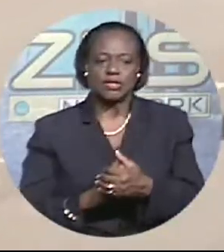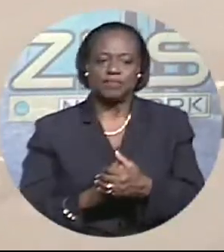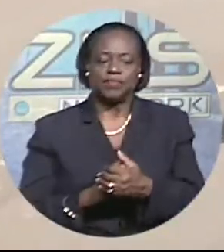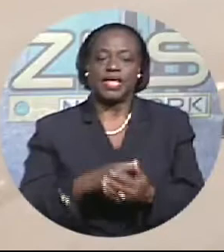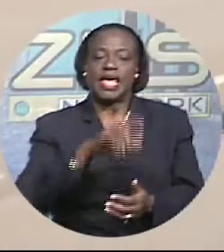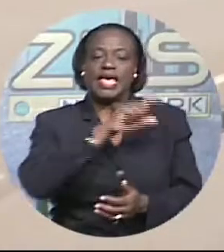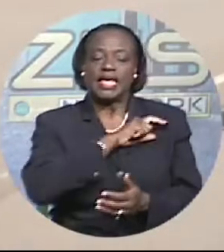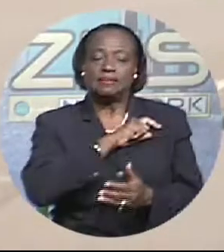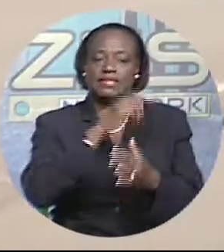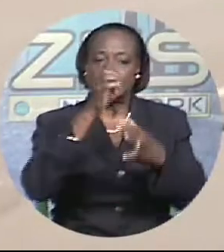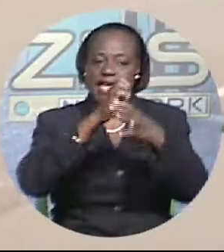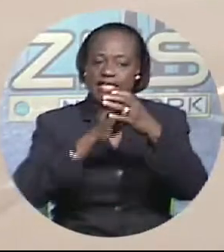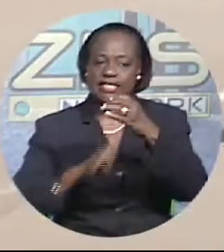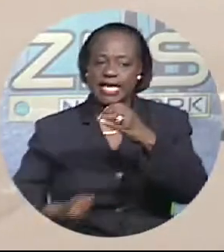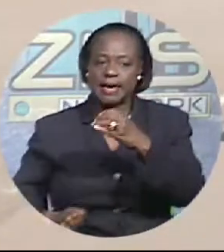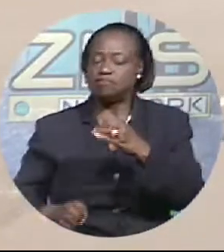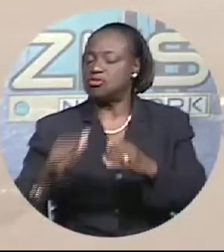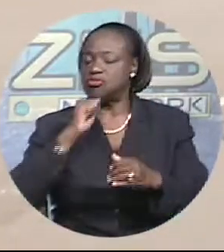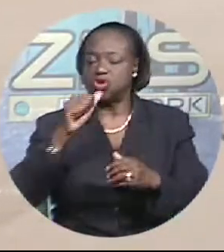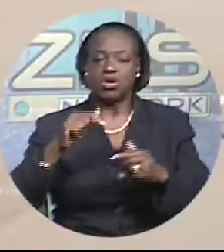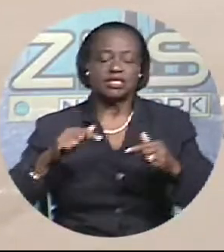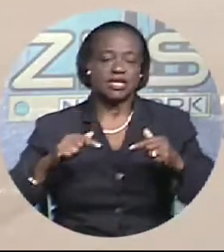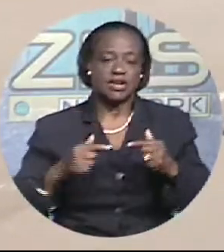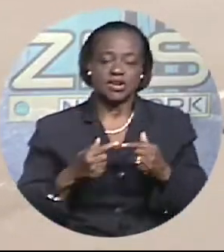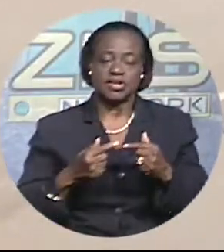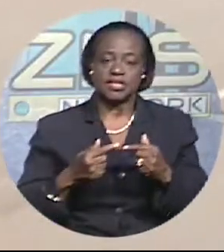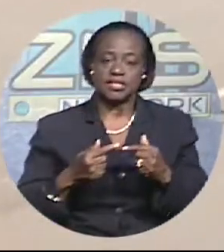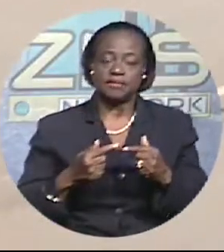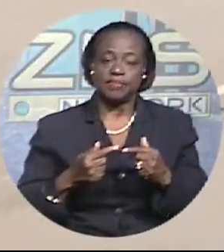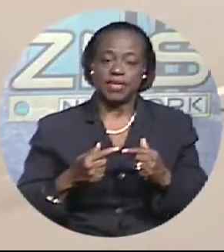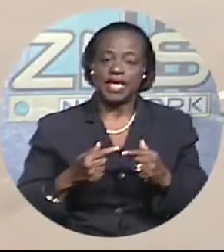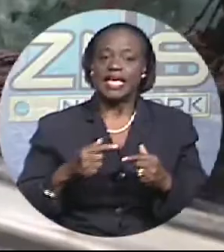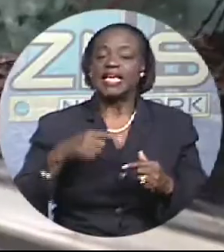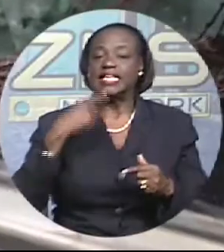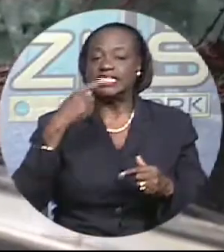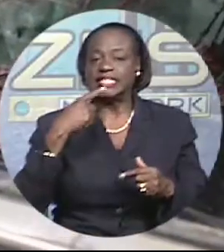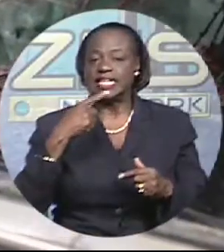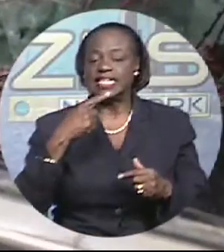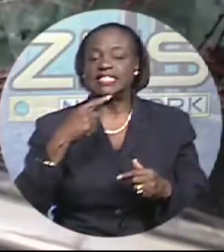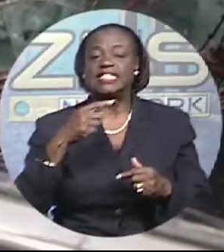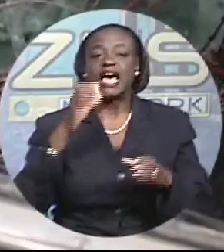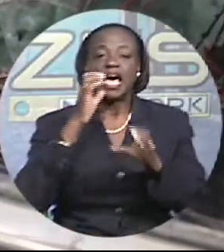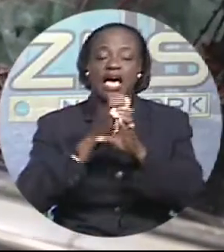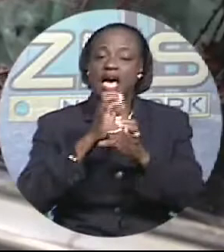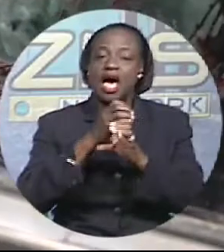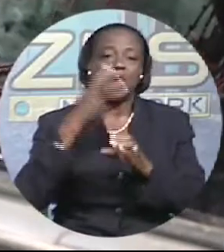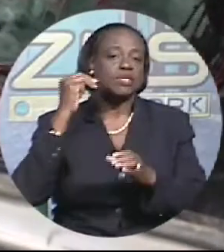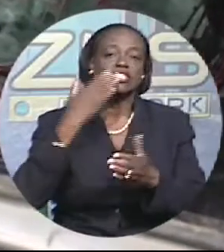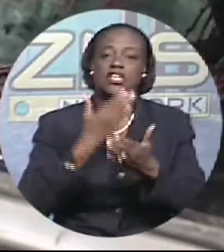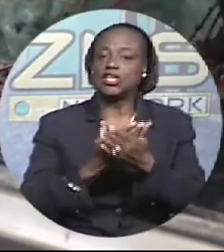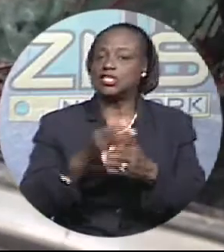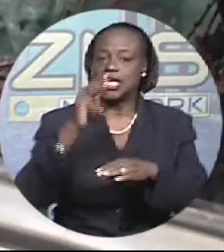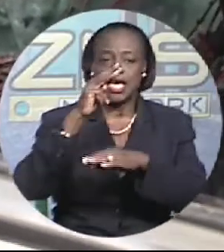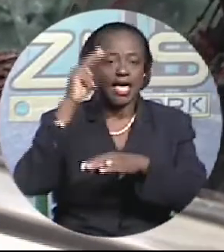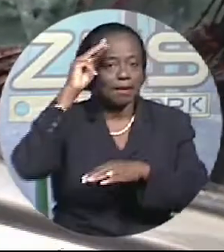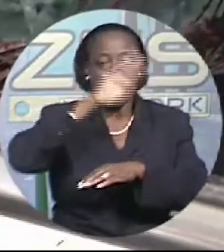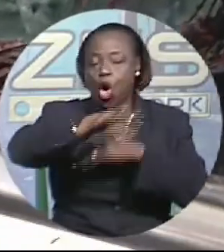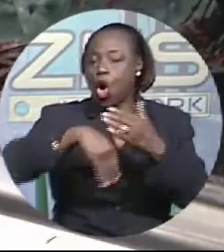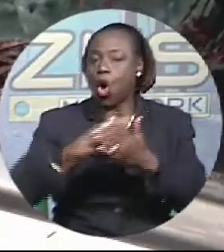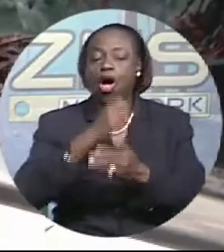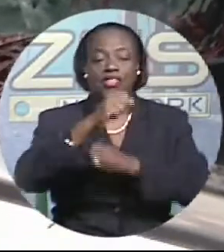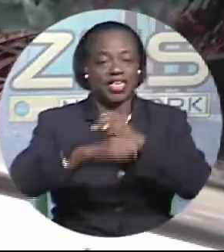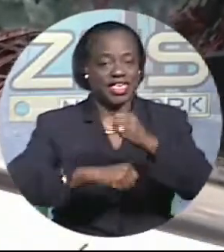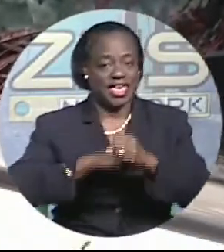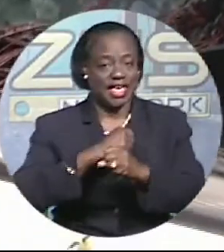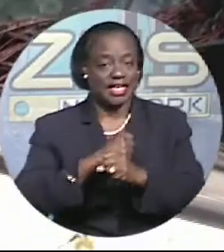Gibson escaped unharmed, but he admits his insured 1996 Sunny was good to him all these years. Coincidentally, he